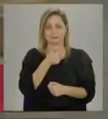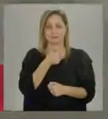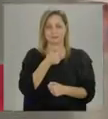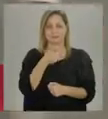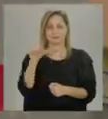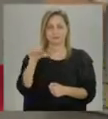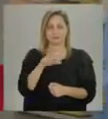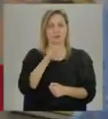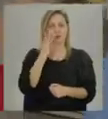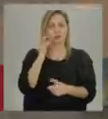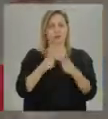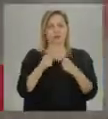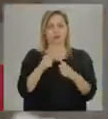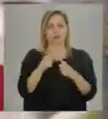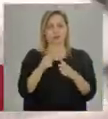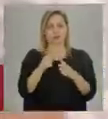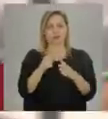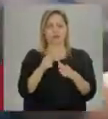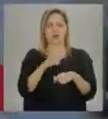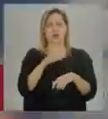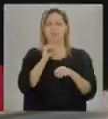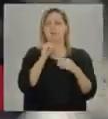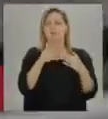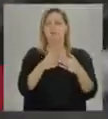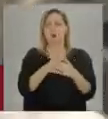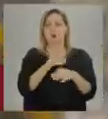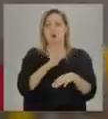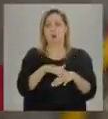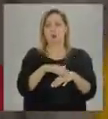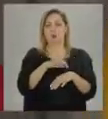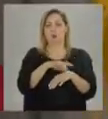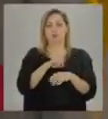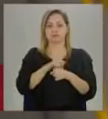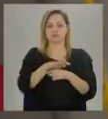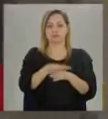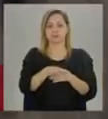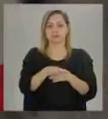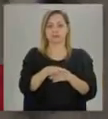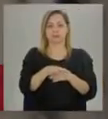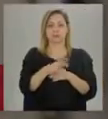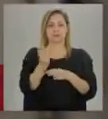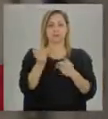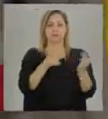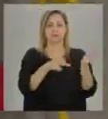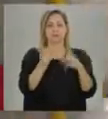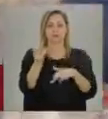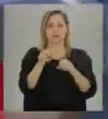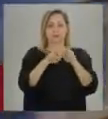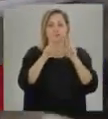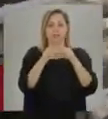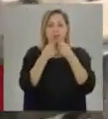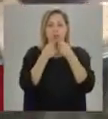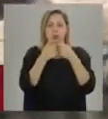The sheer numbers of people succumbing to the coronavirus is overwhelming every hospital in northern Italy.